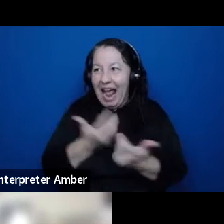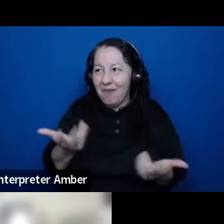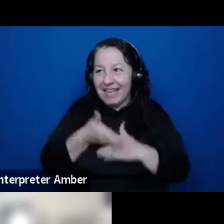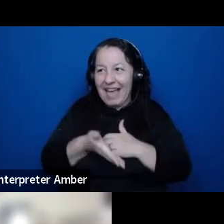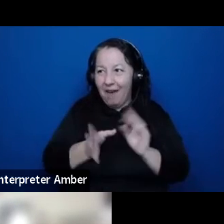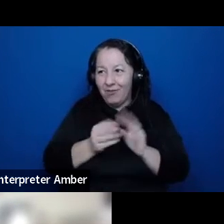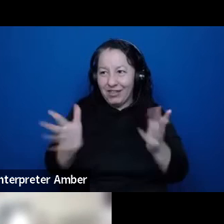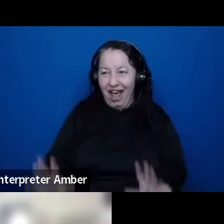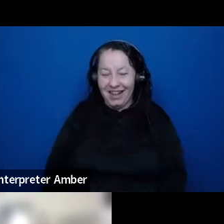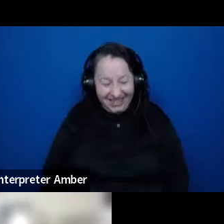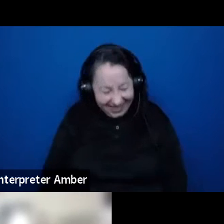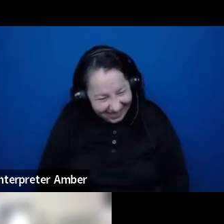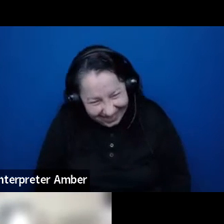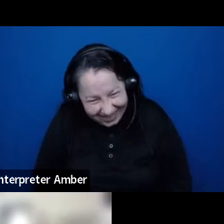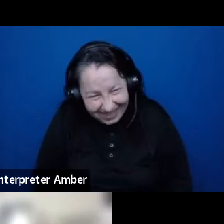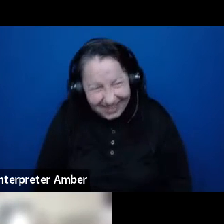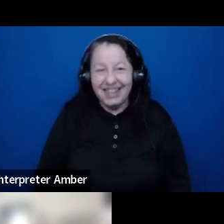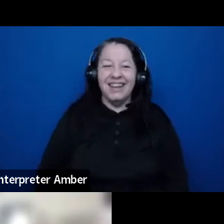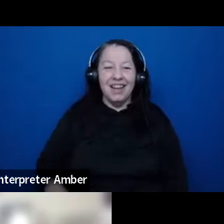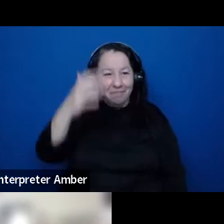session ends. I just throw it out of my brain.